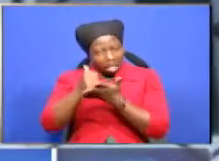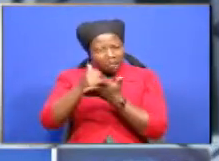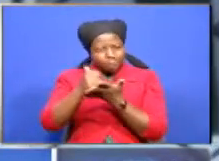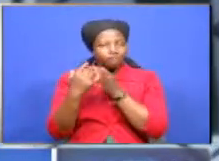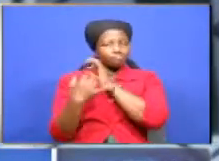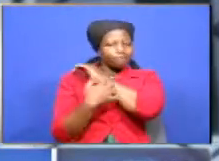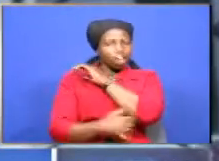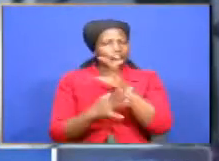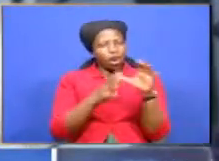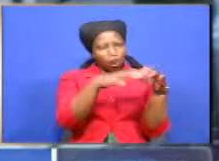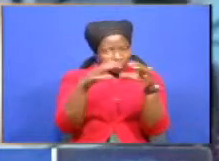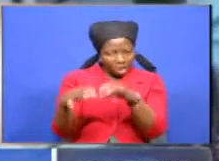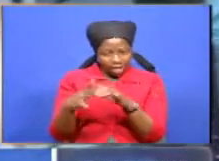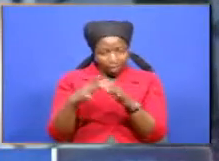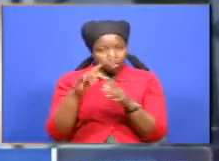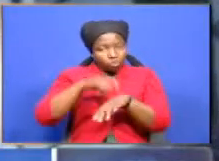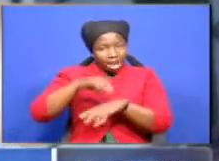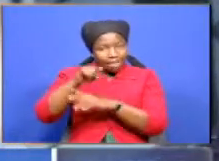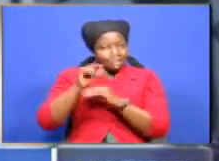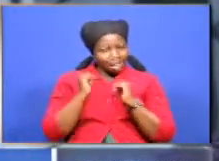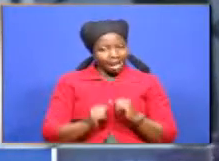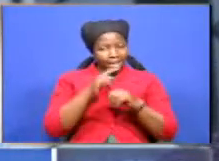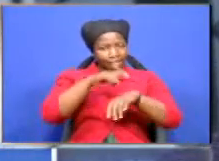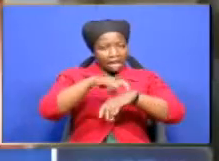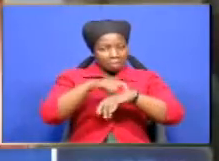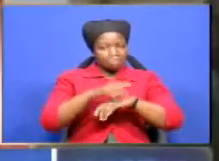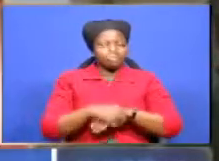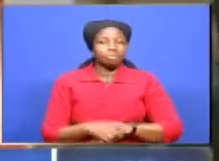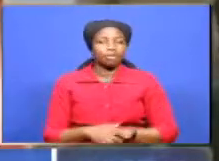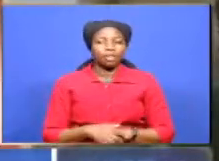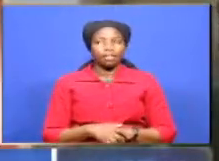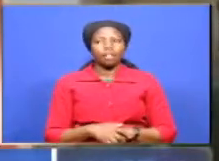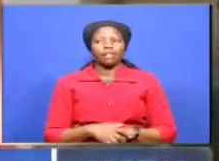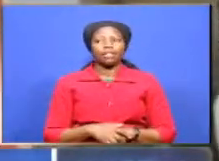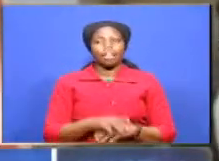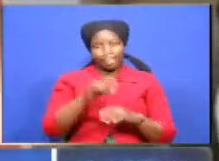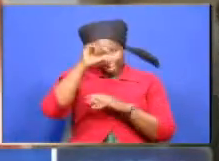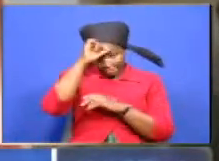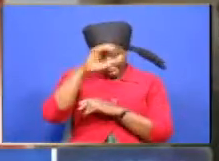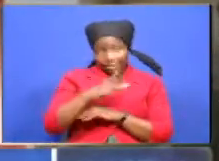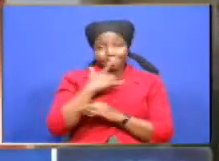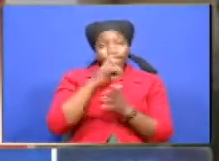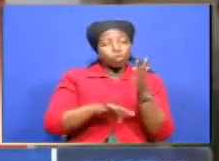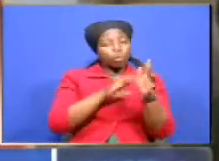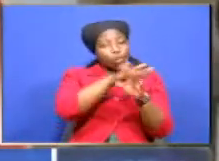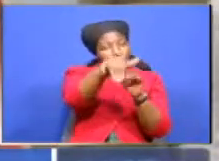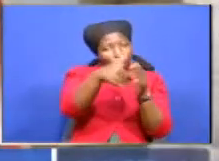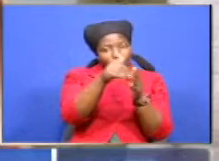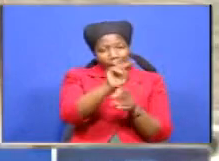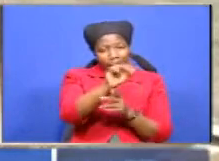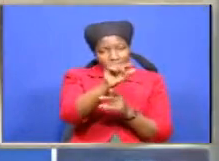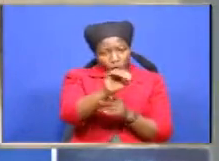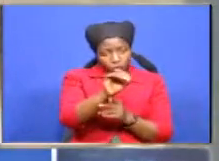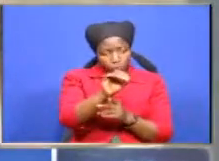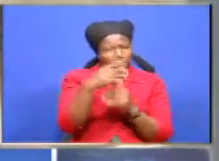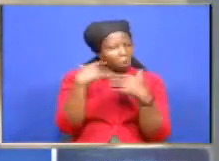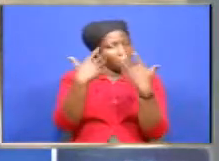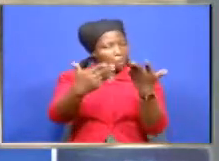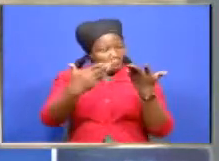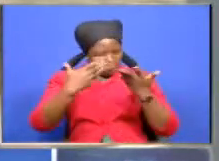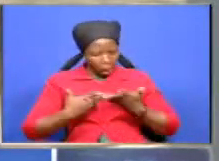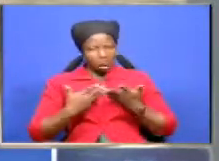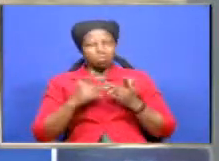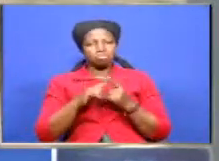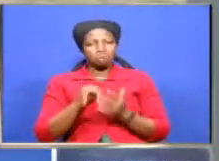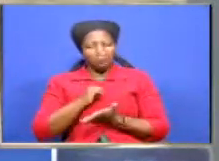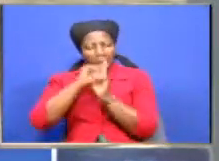this unprecedented difficult time. The governor saying that all non-governmental organizations were welcome to aid the